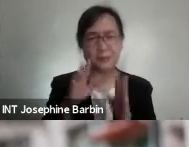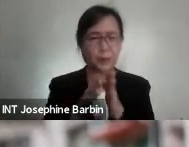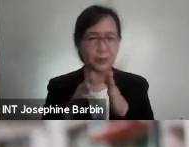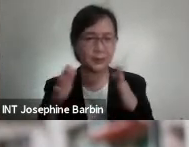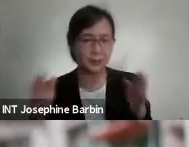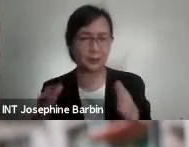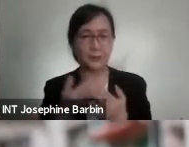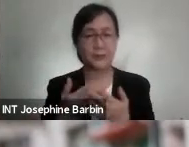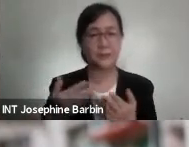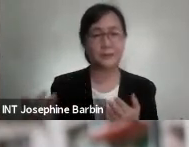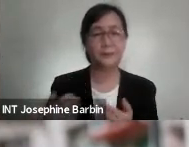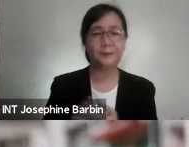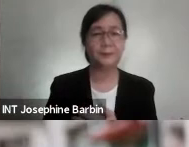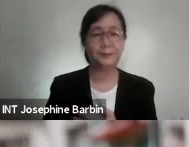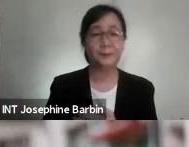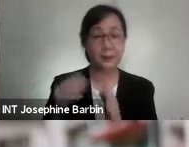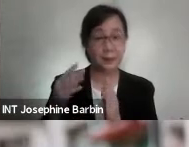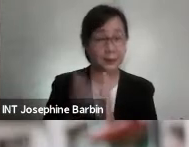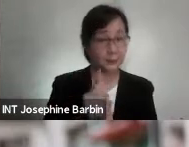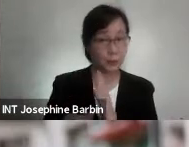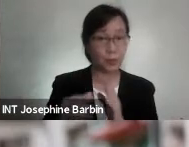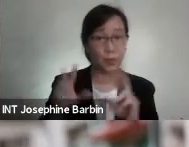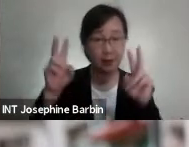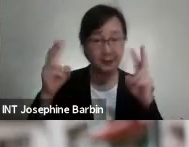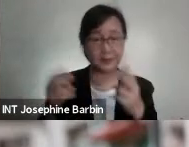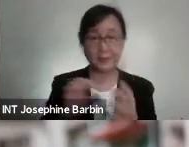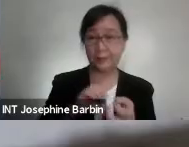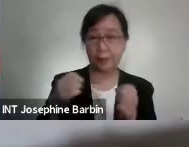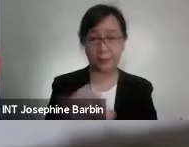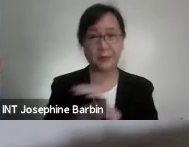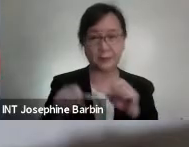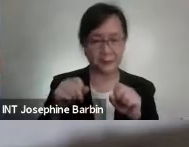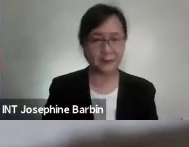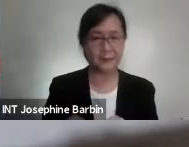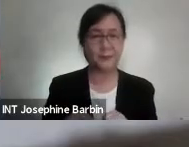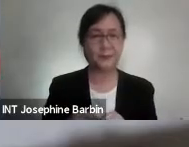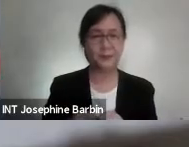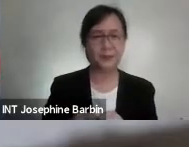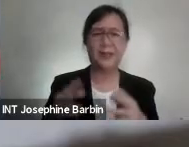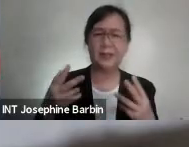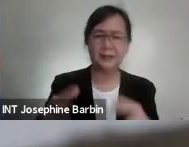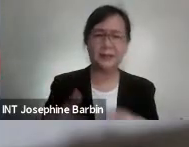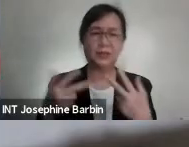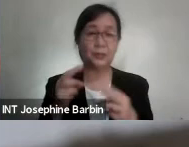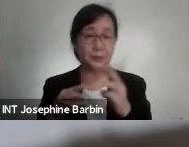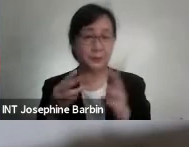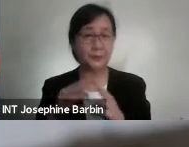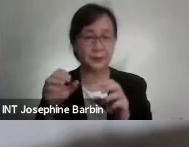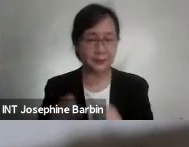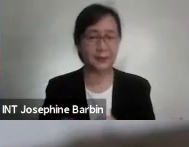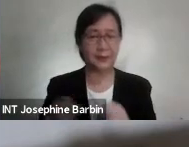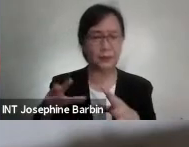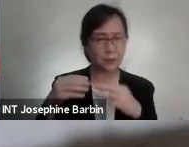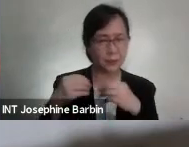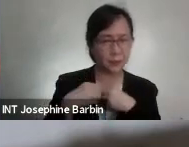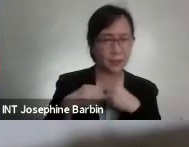range of things. Experts call these evolving capacities. The digital world must take account of this in